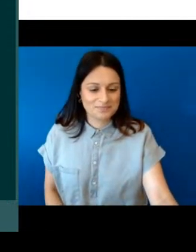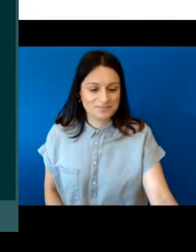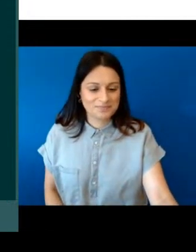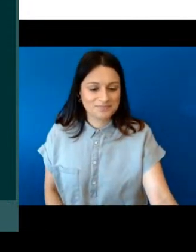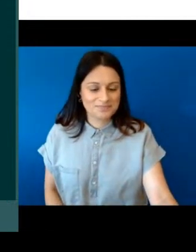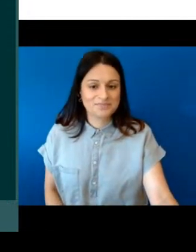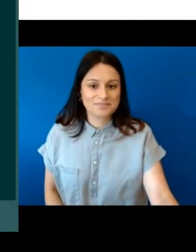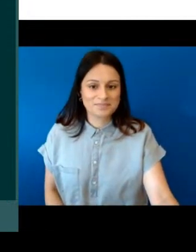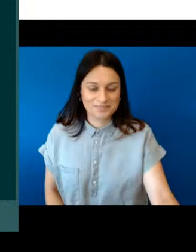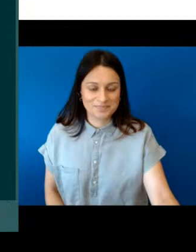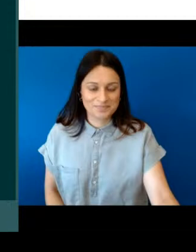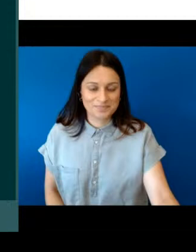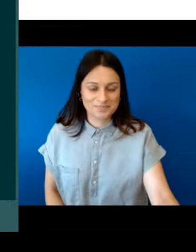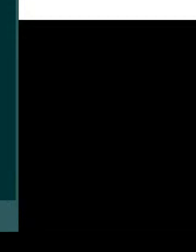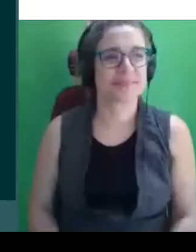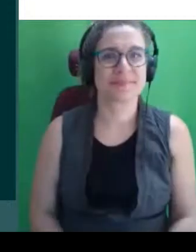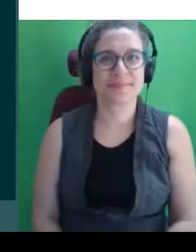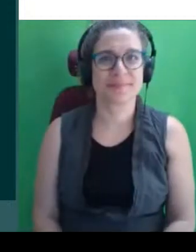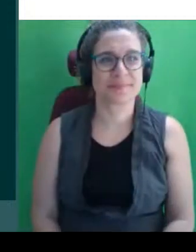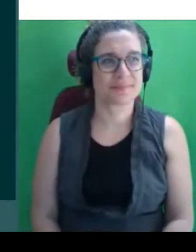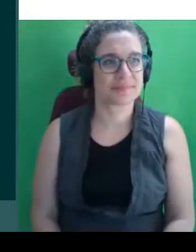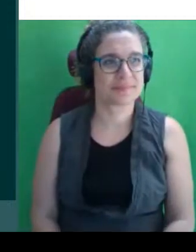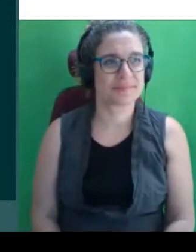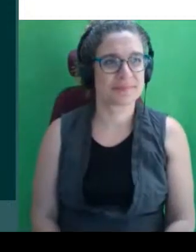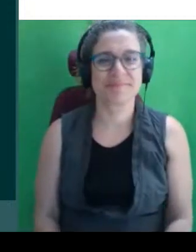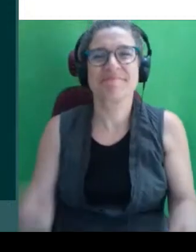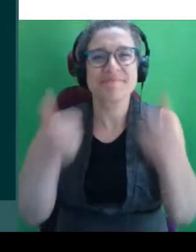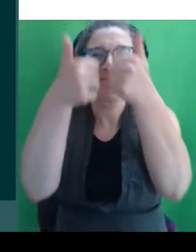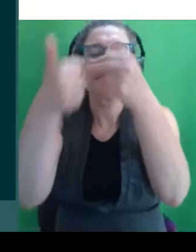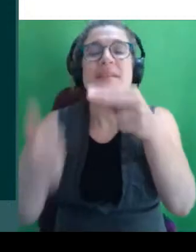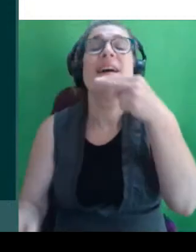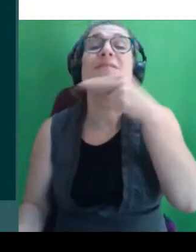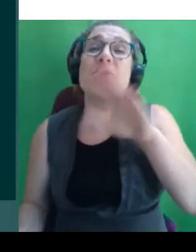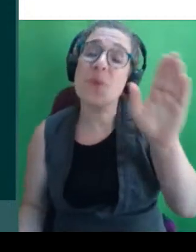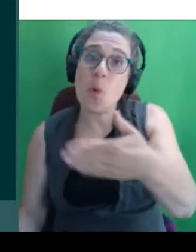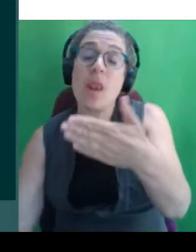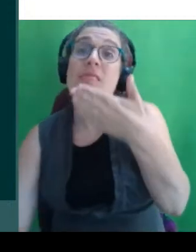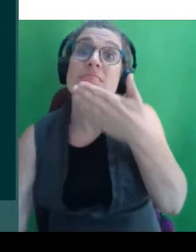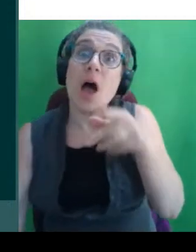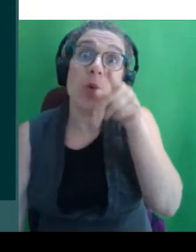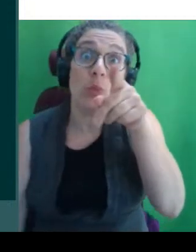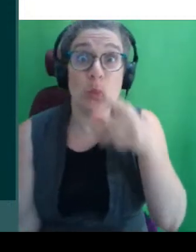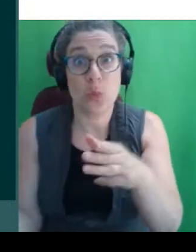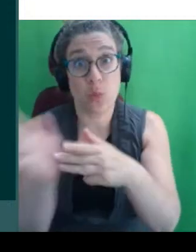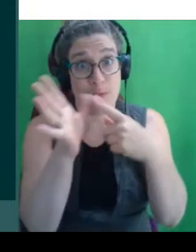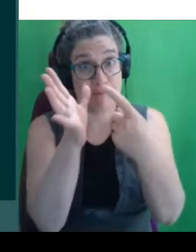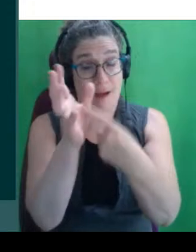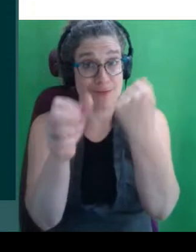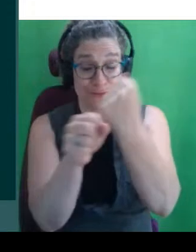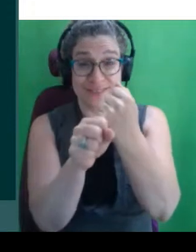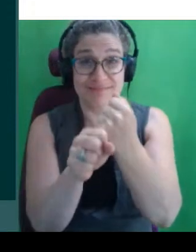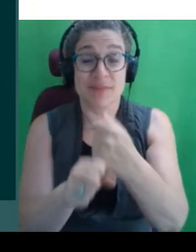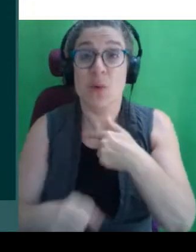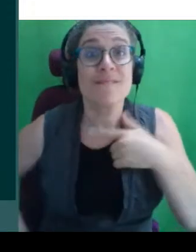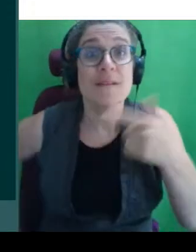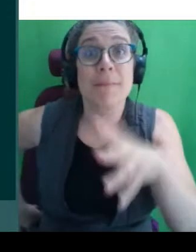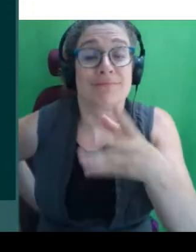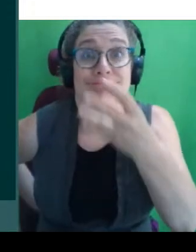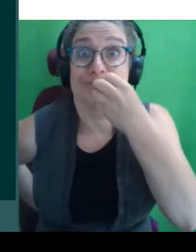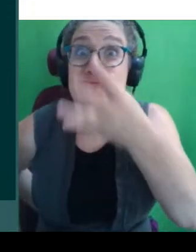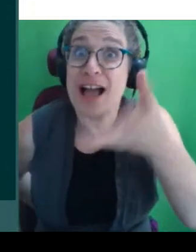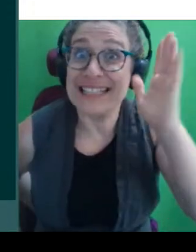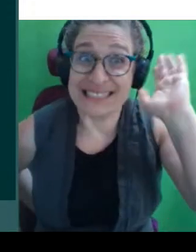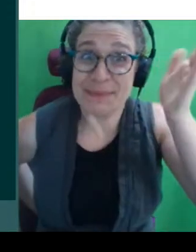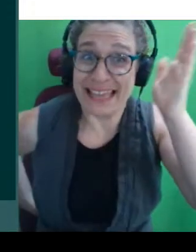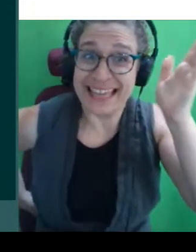Well, good afternoon, everybody, and thank you very much, Margaret. We've had such great speakers that